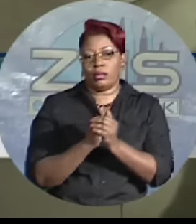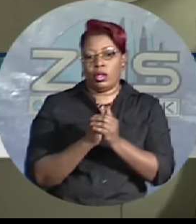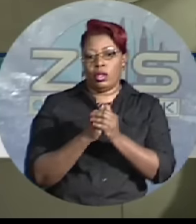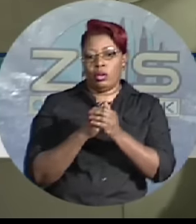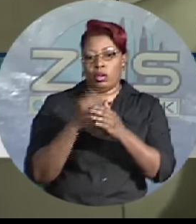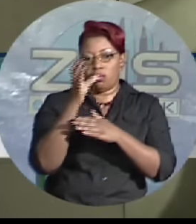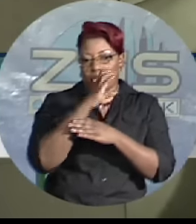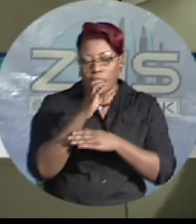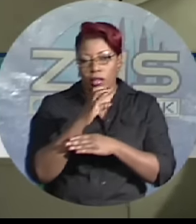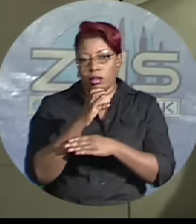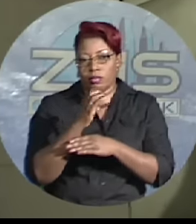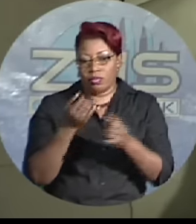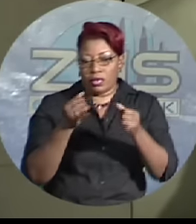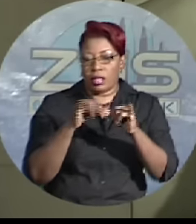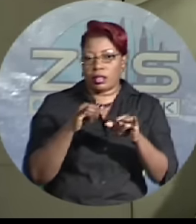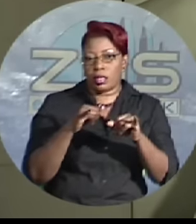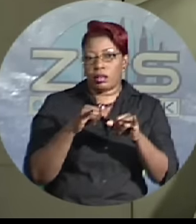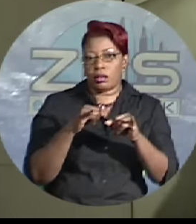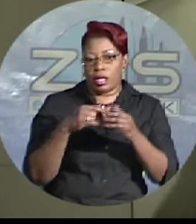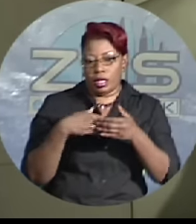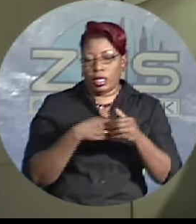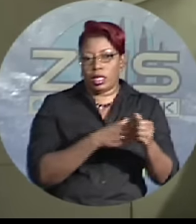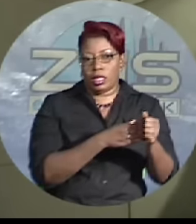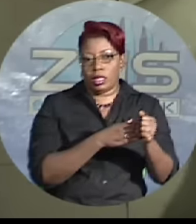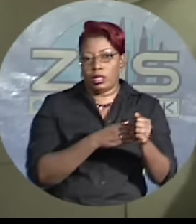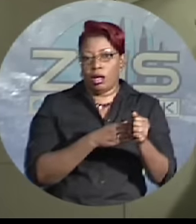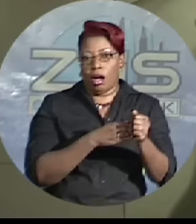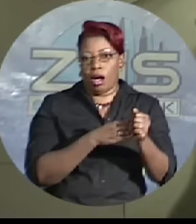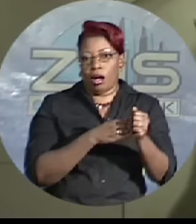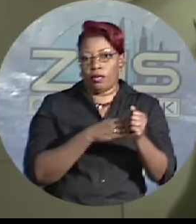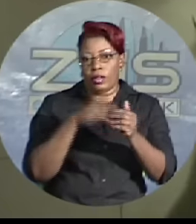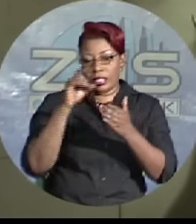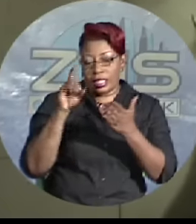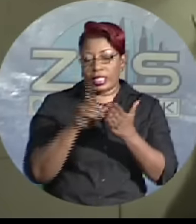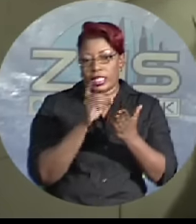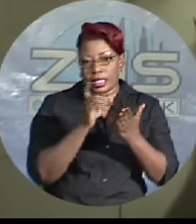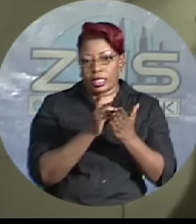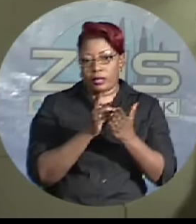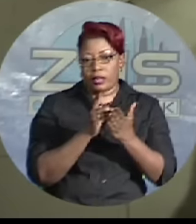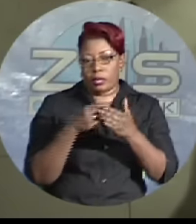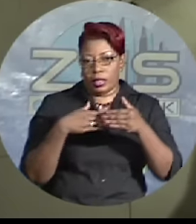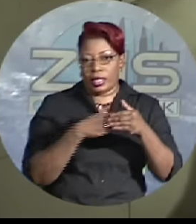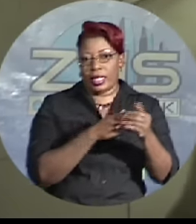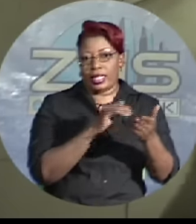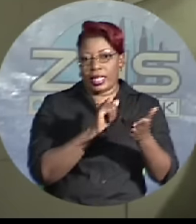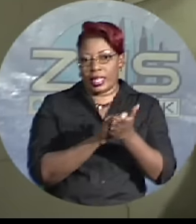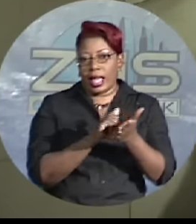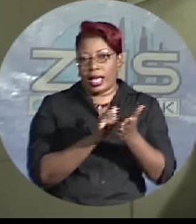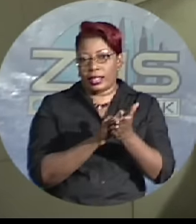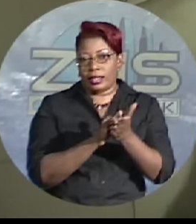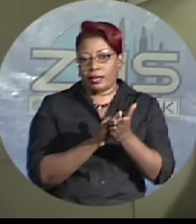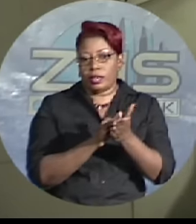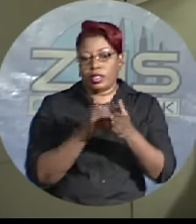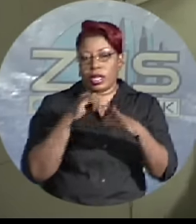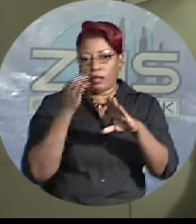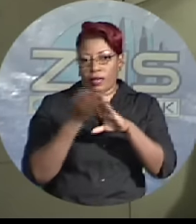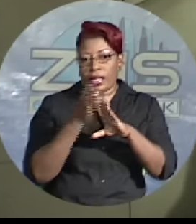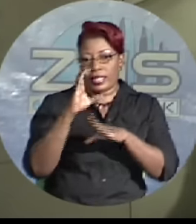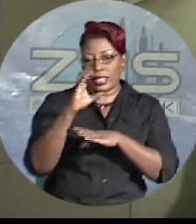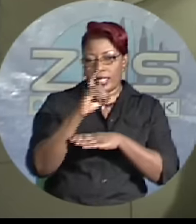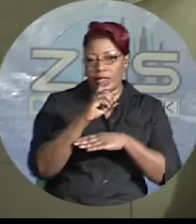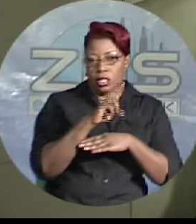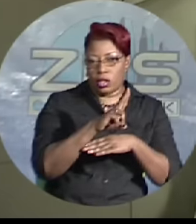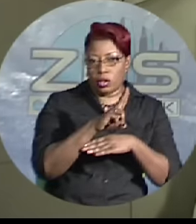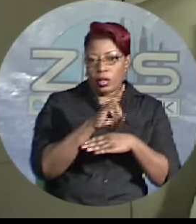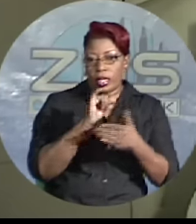incident, and I've directed the chief of detectives, Mr. Clayton Fernando, to take charge of the file. So that file is at CDU,